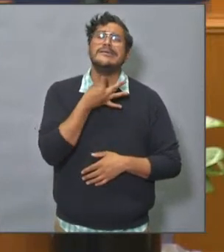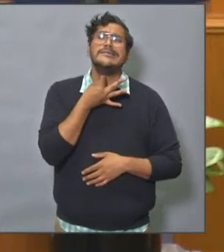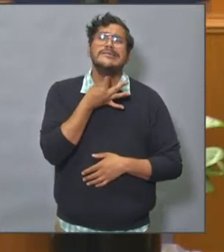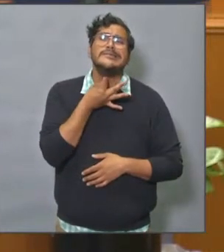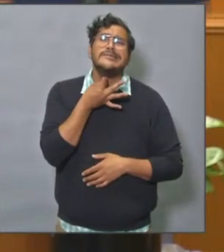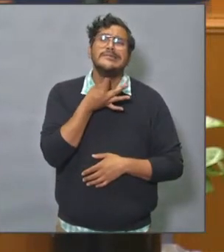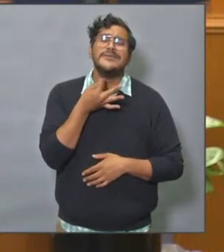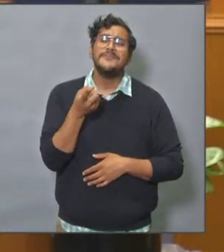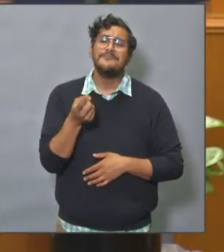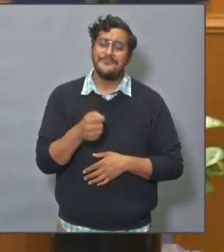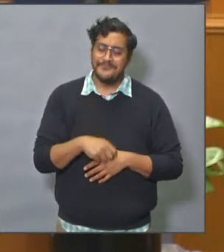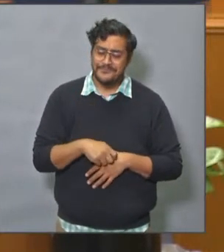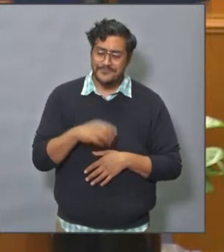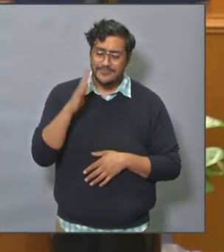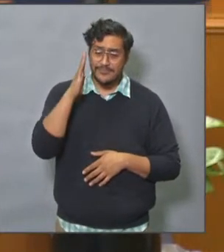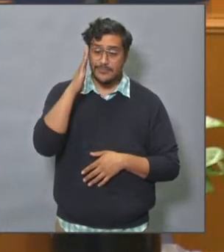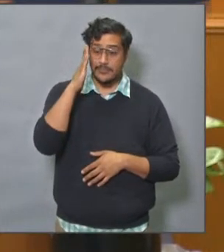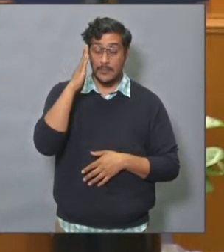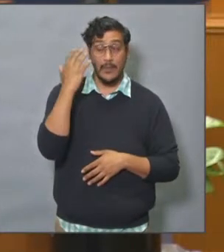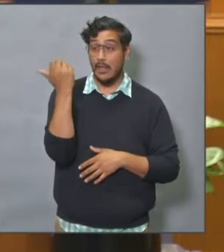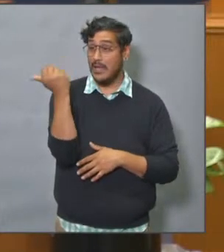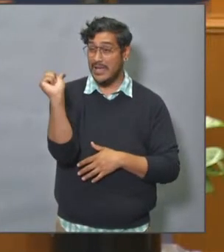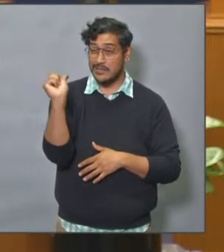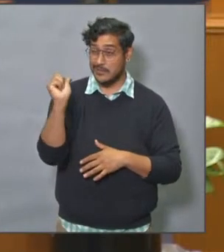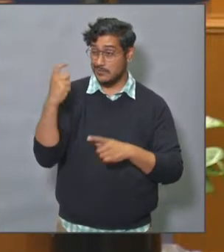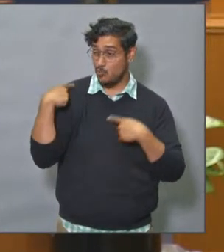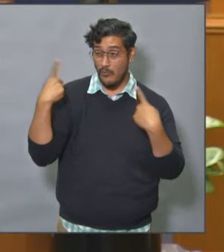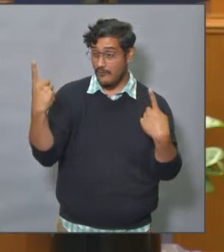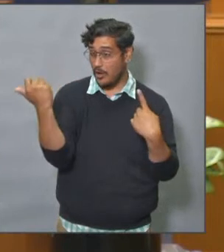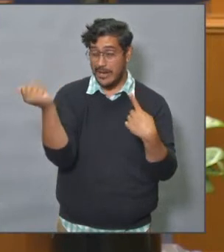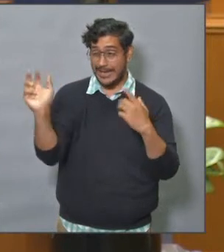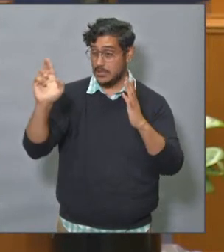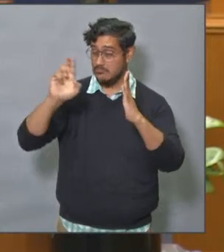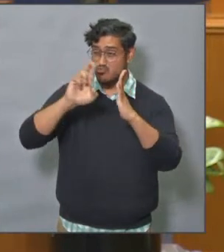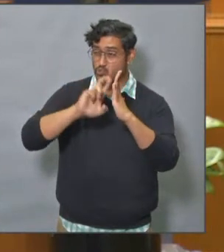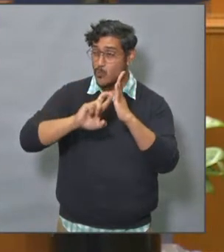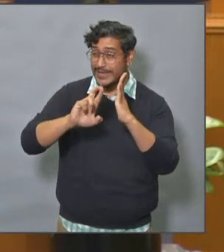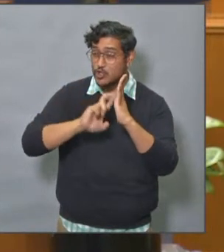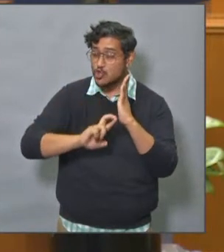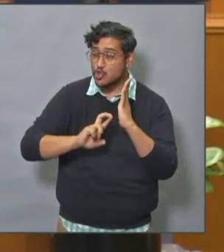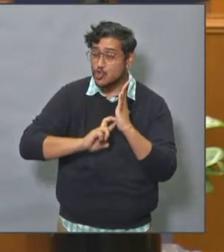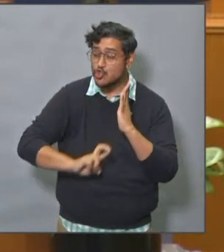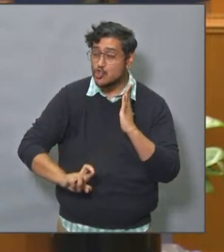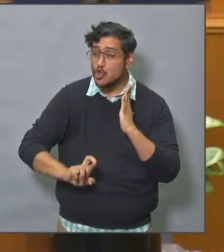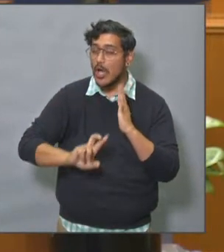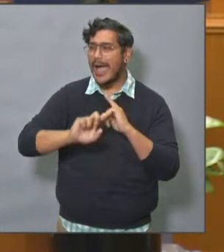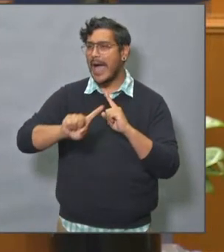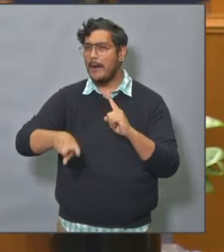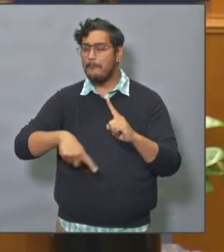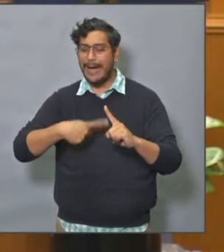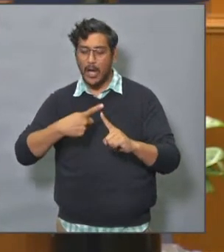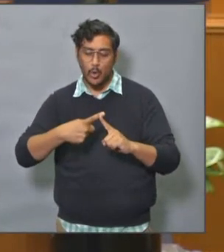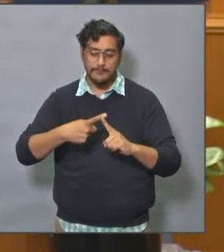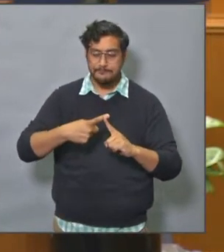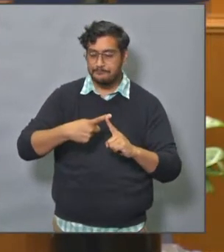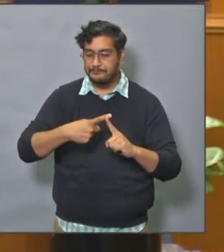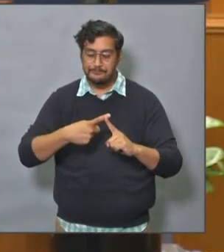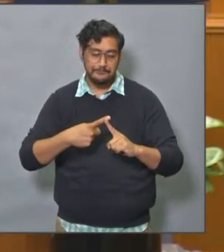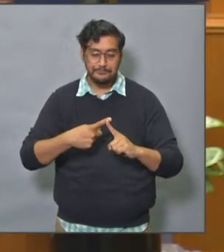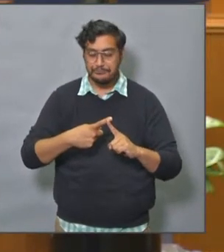know if there have been any research on the quality or